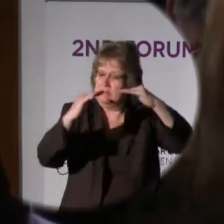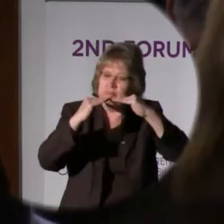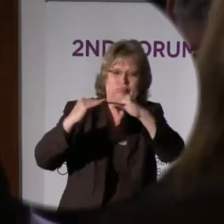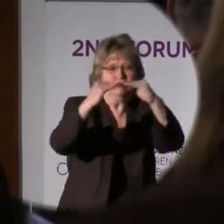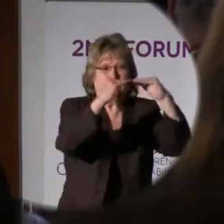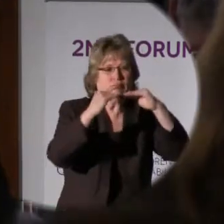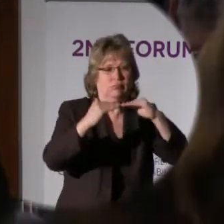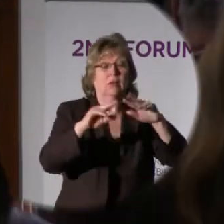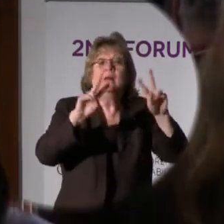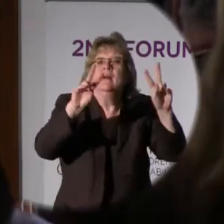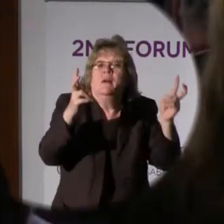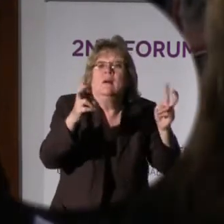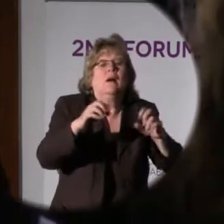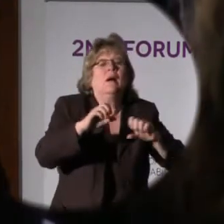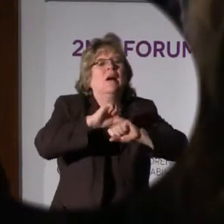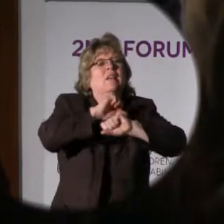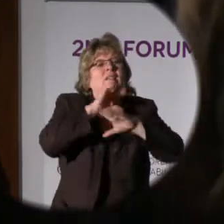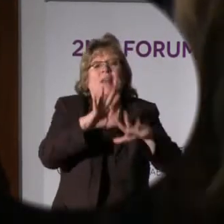May God bless you.